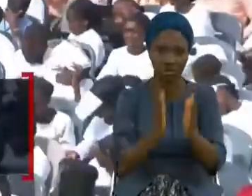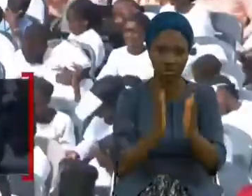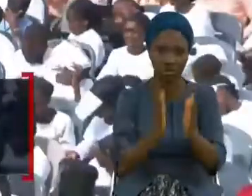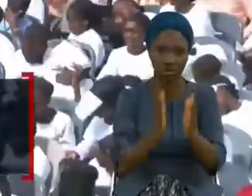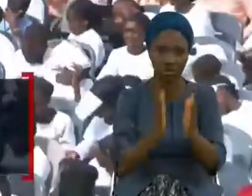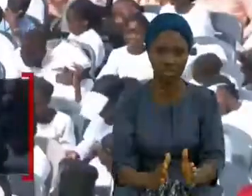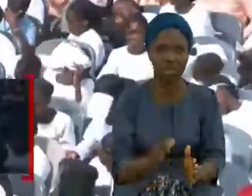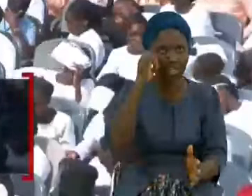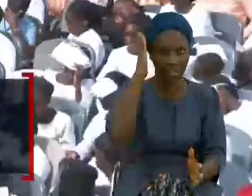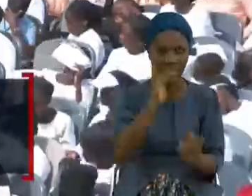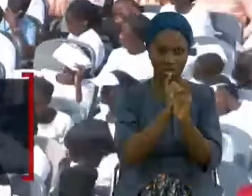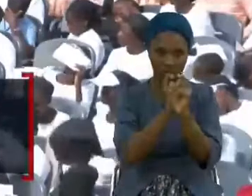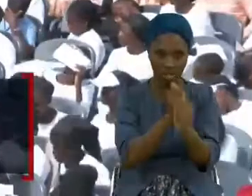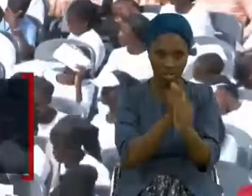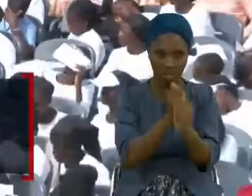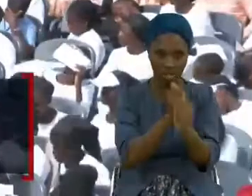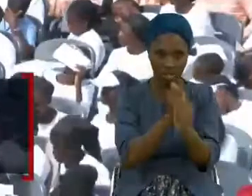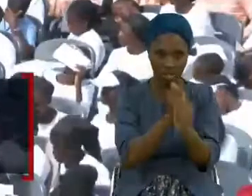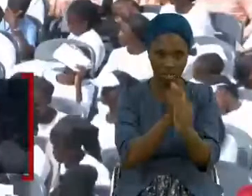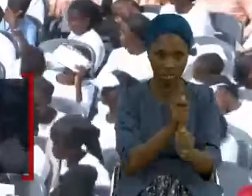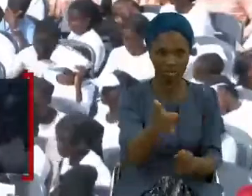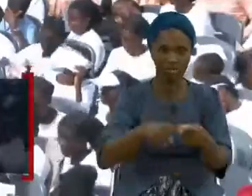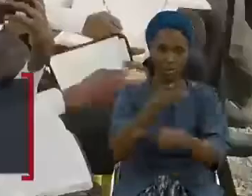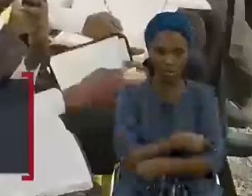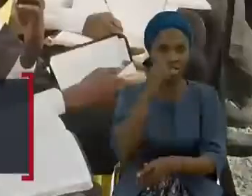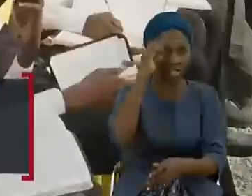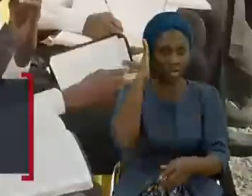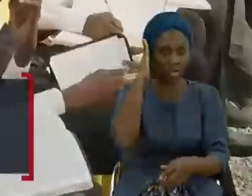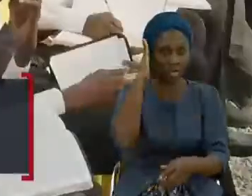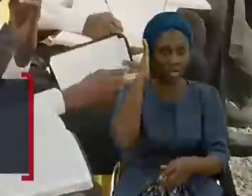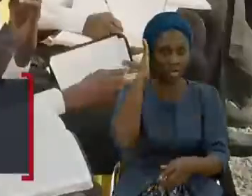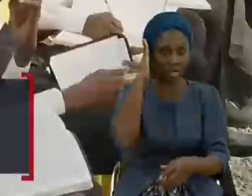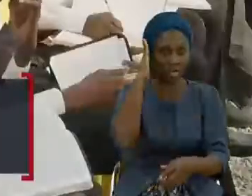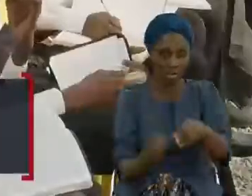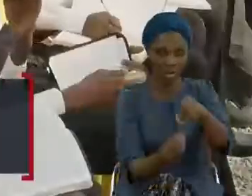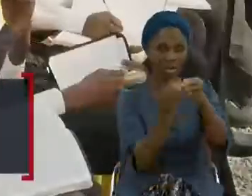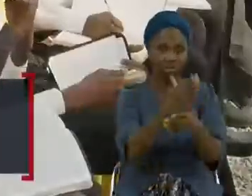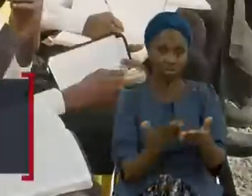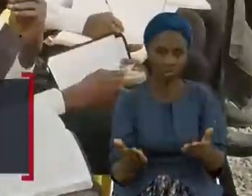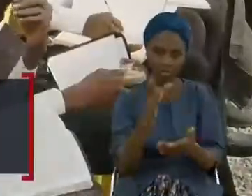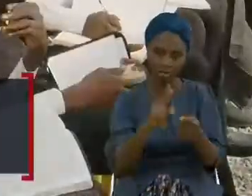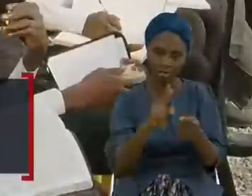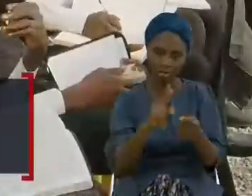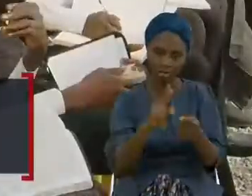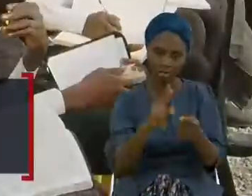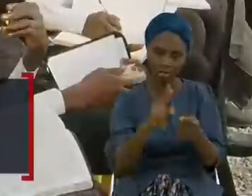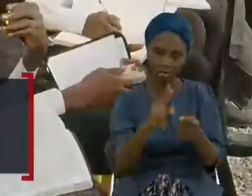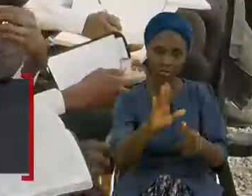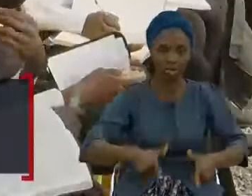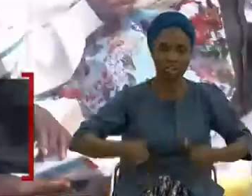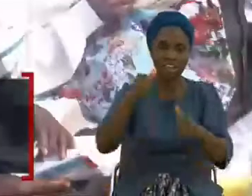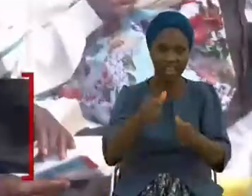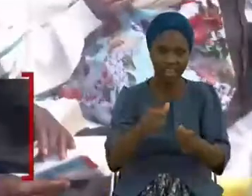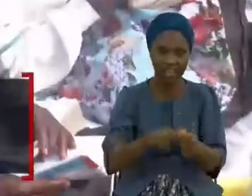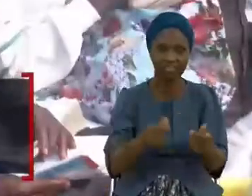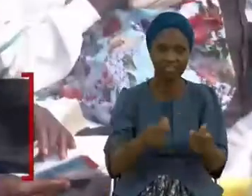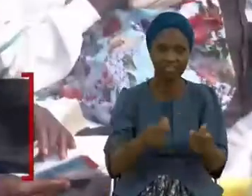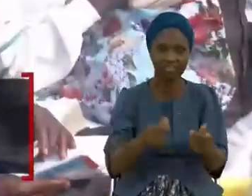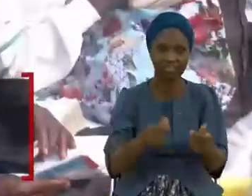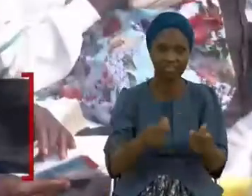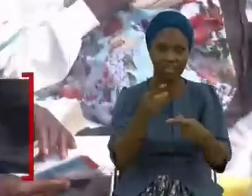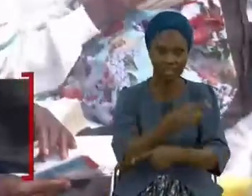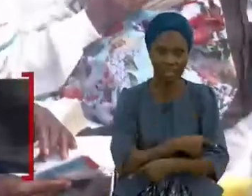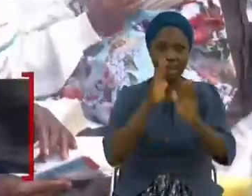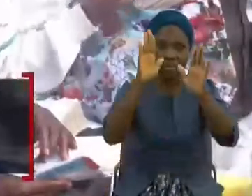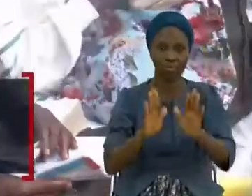it will add something to your life every day miracles your life every day